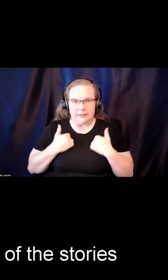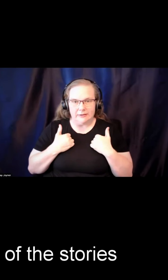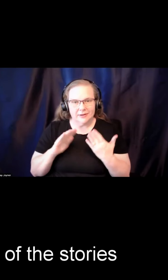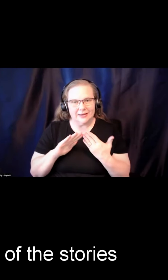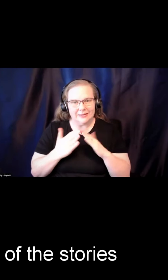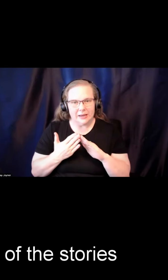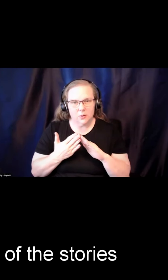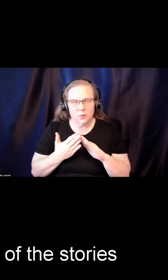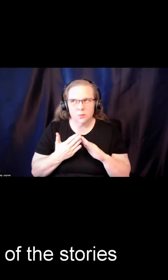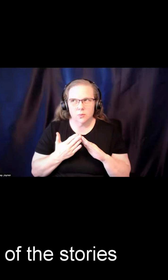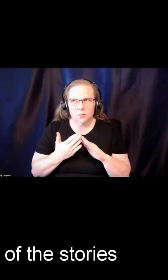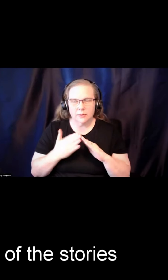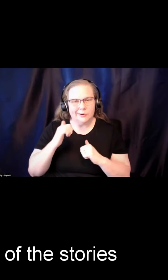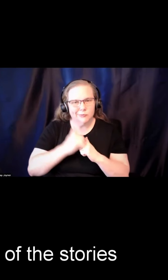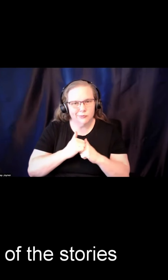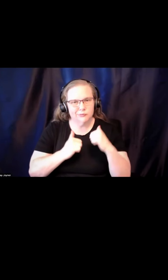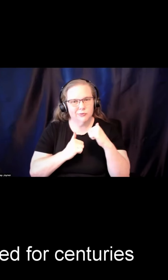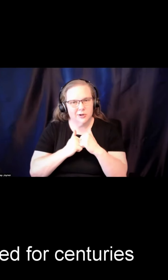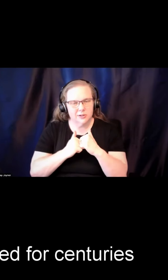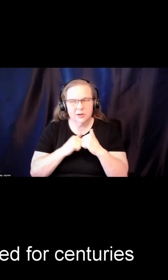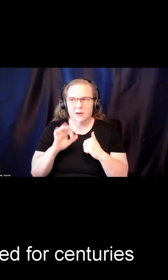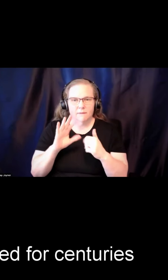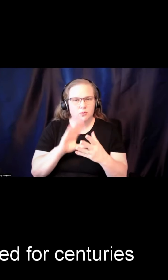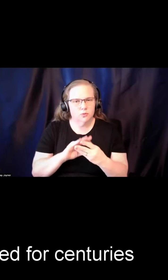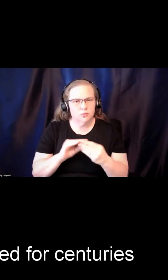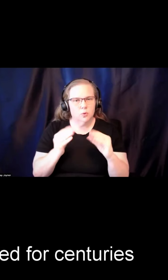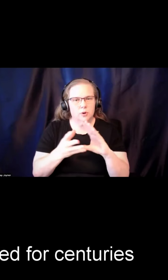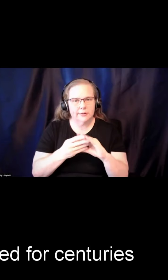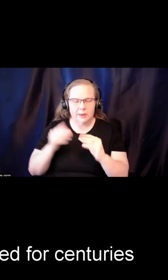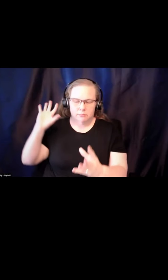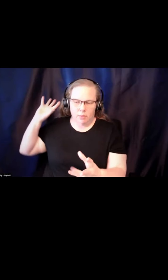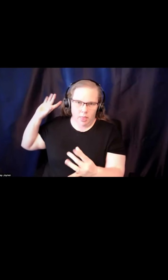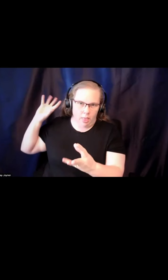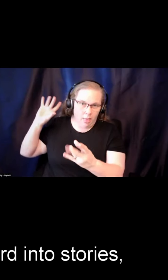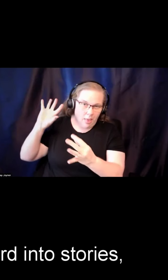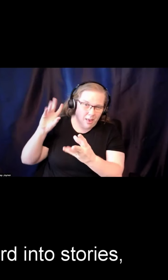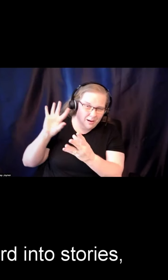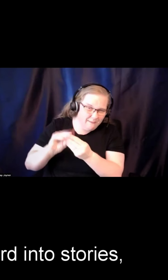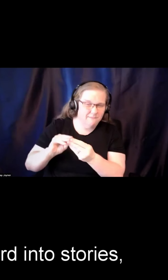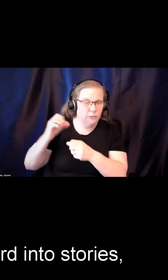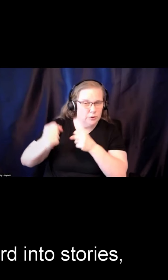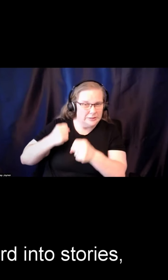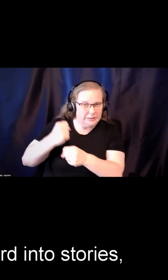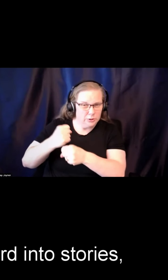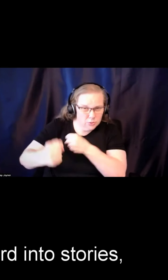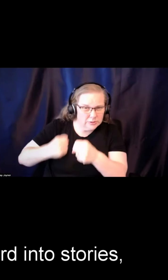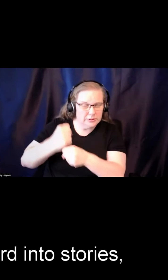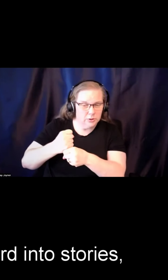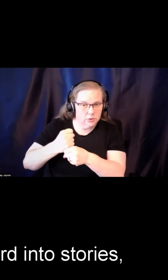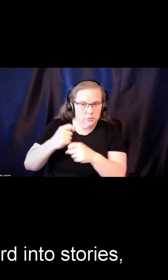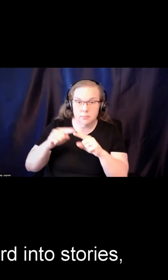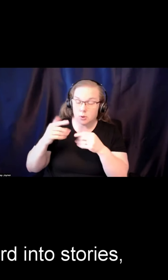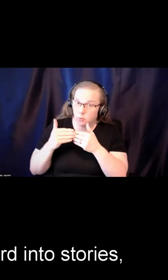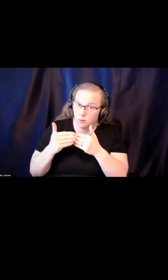that is constructed of the stories that have accumulated for centuries, and yet to, go